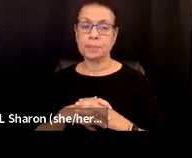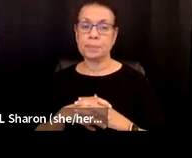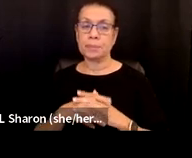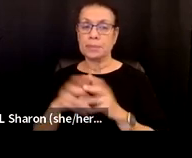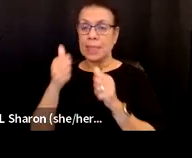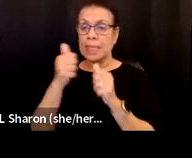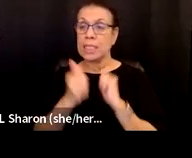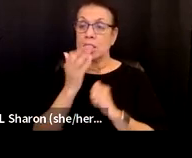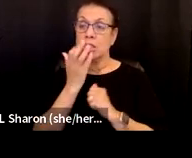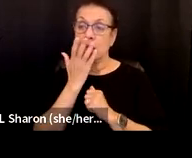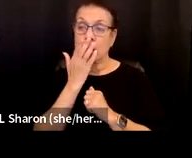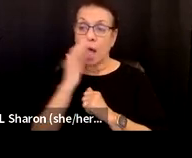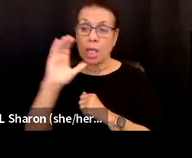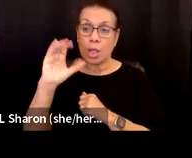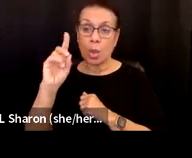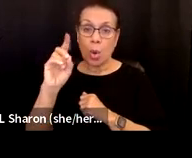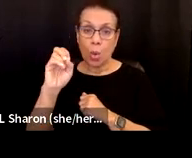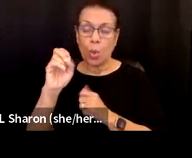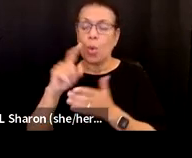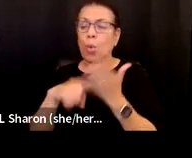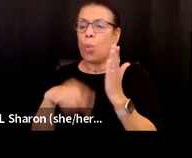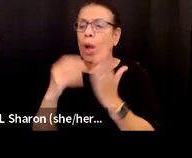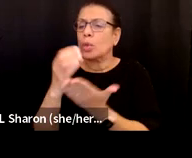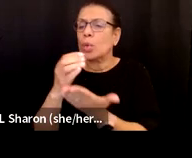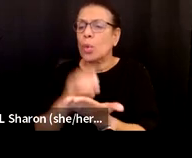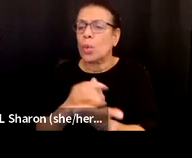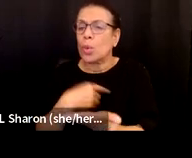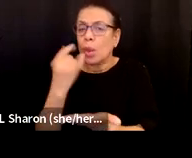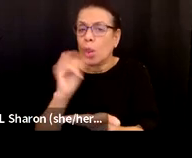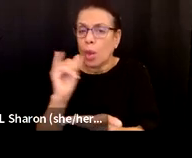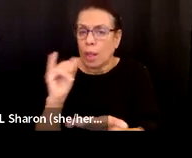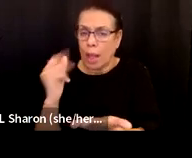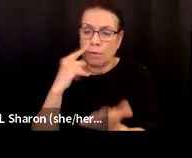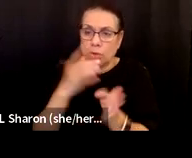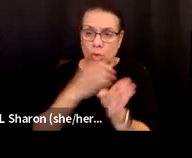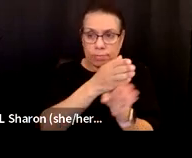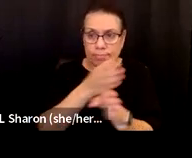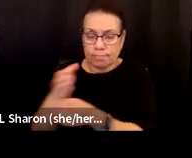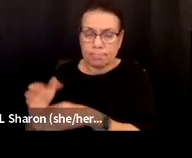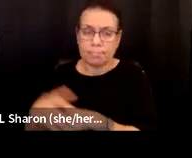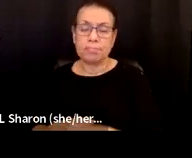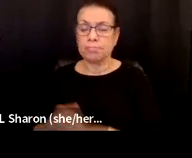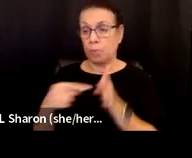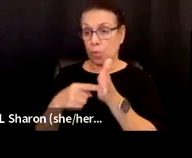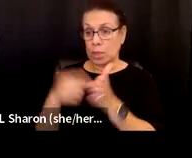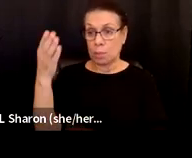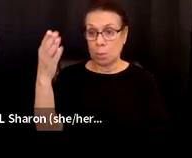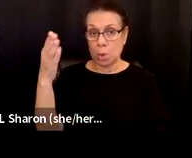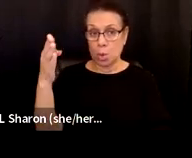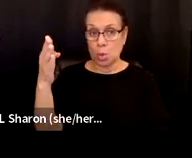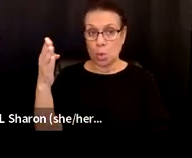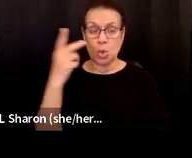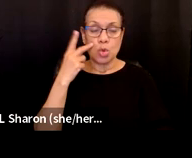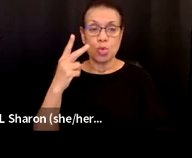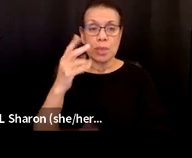of color code what a sequence of courses might look like for specific content areas in blue for example you see the sequence of